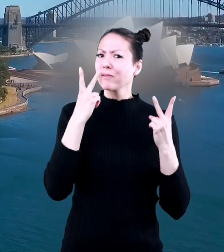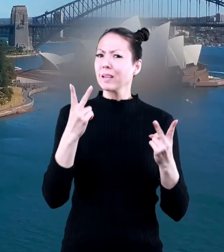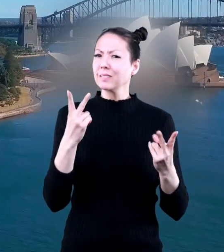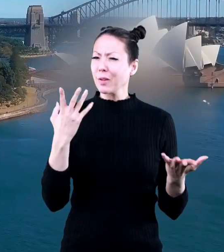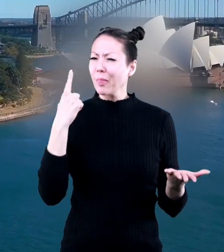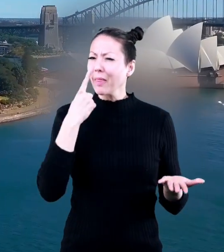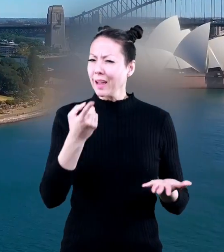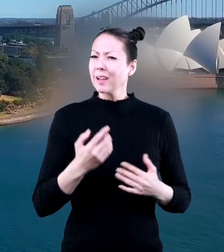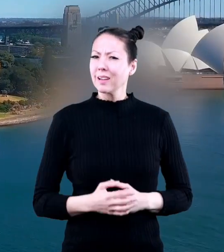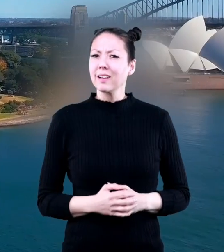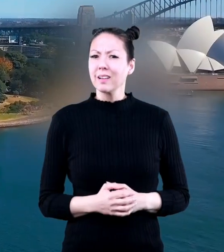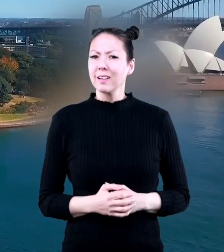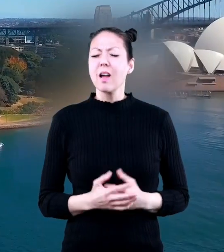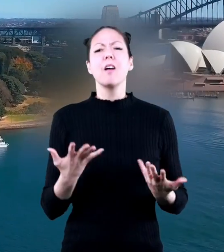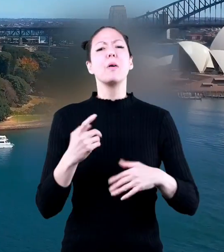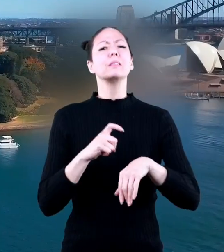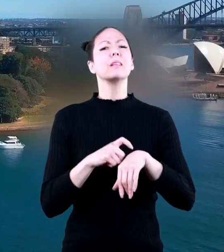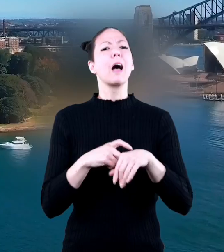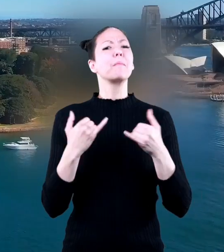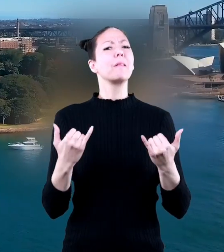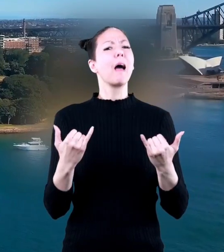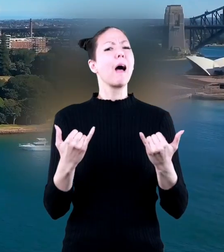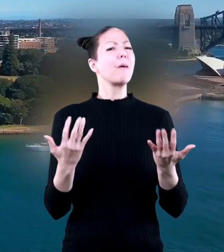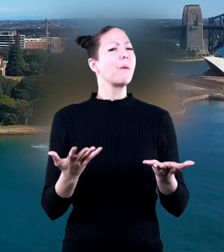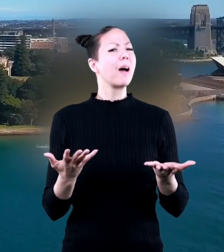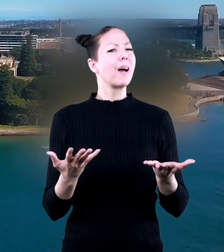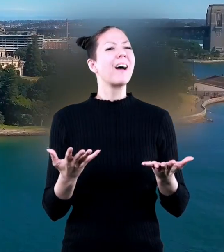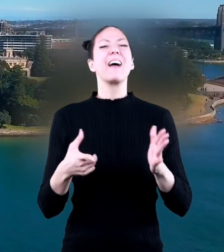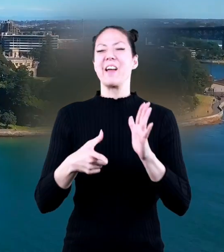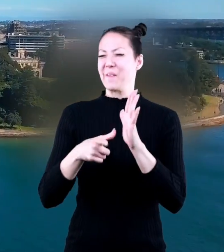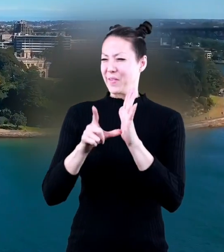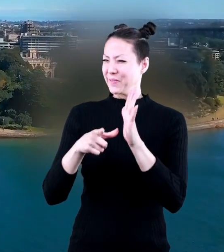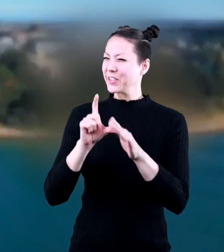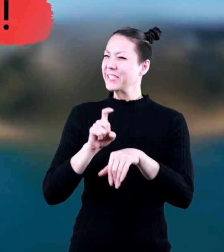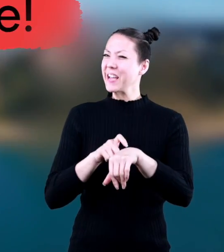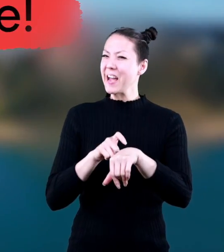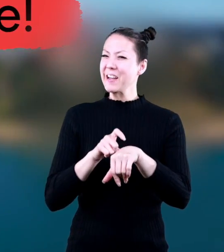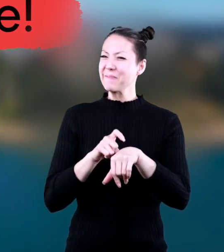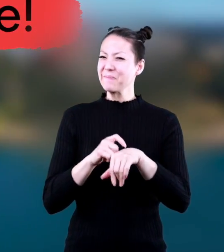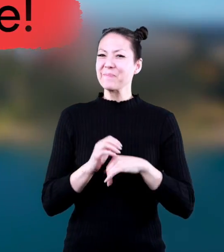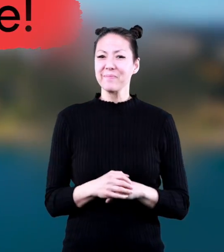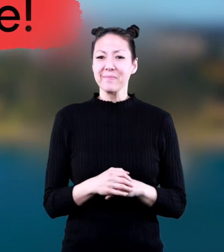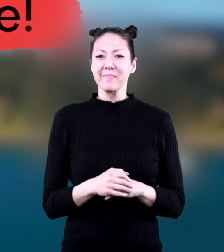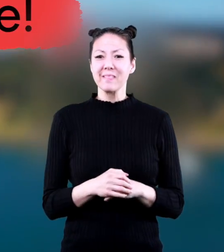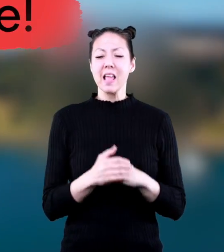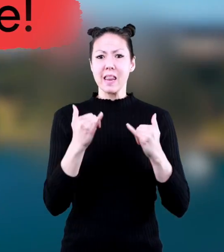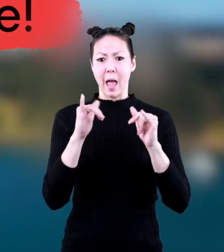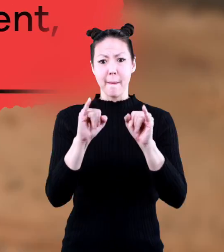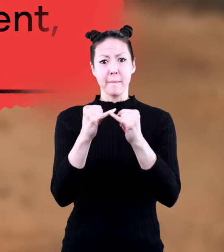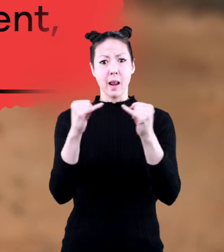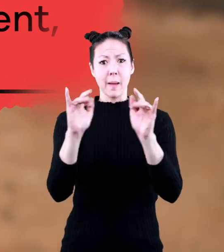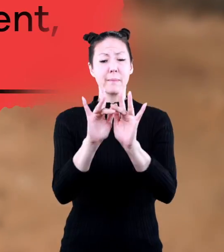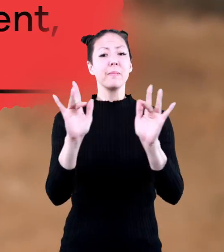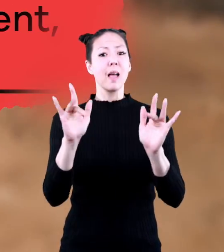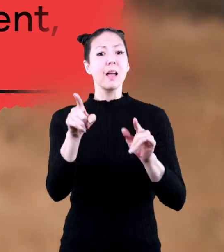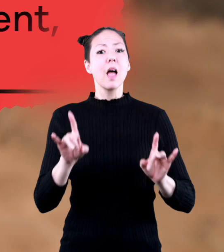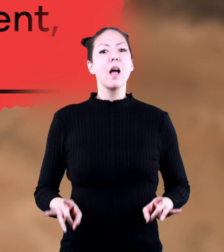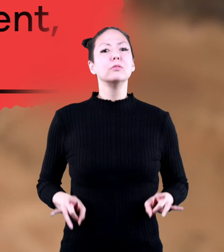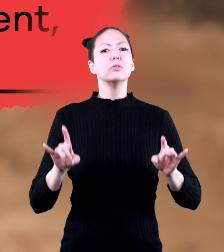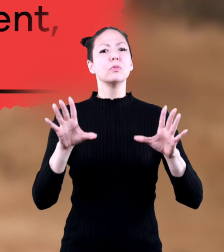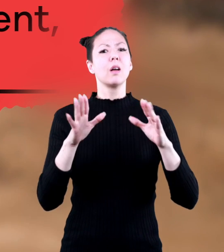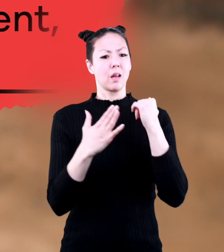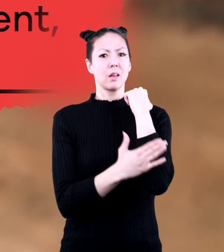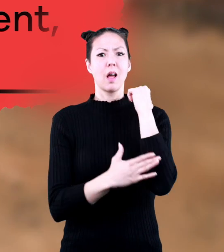cool place to visit, don't you think? Guess what time it is? It is review time! Fill in the